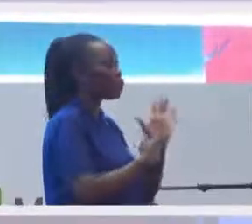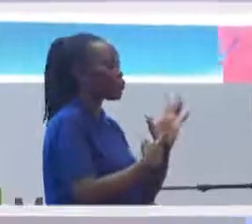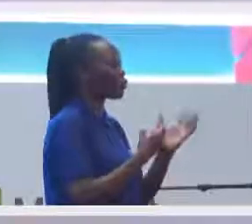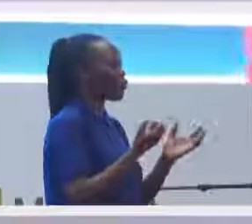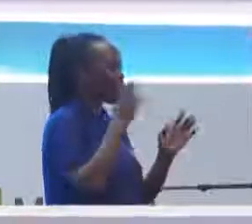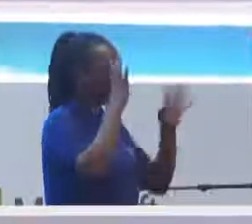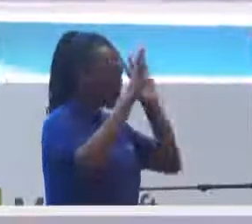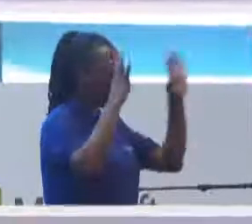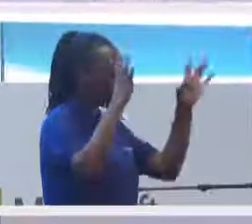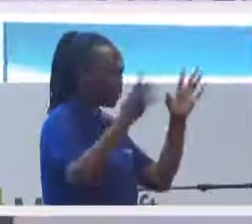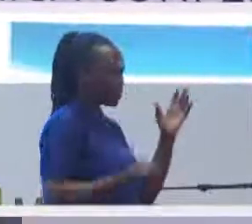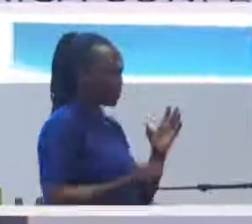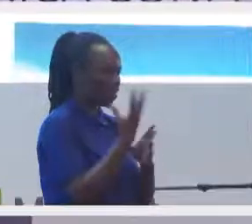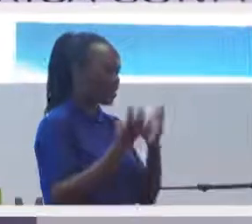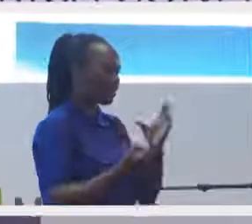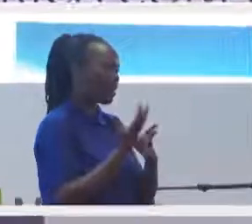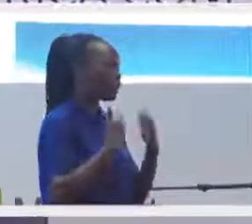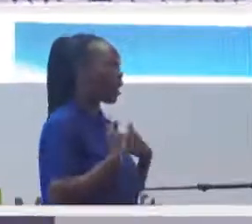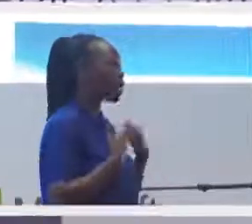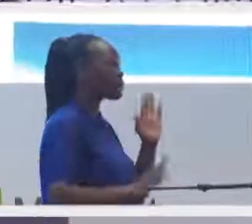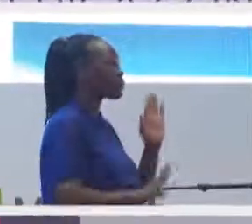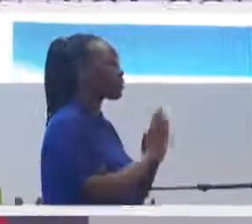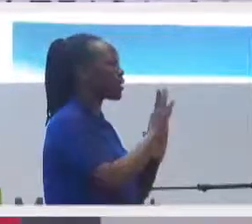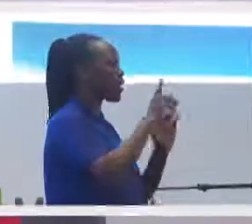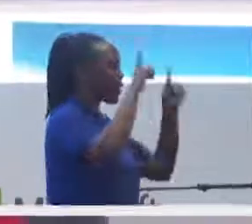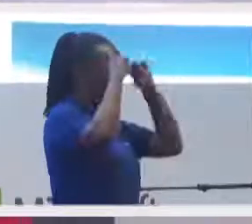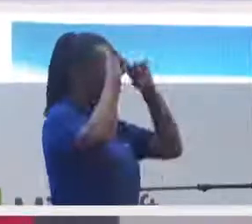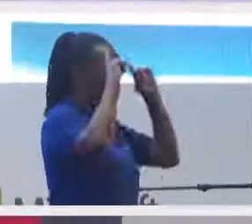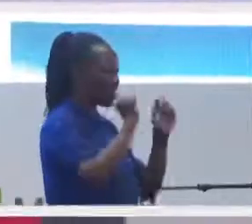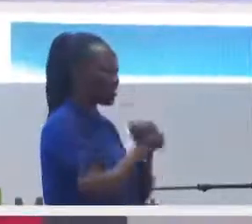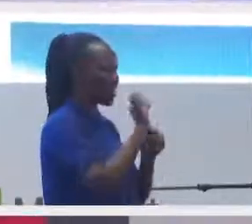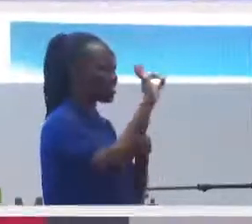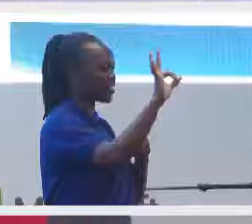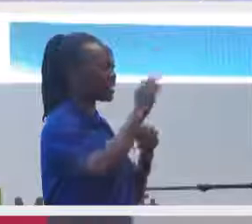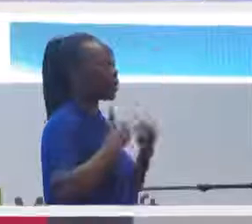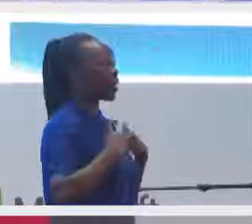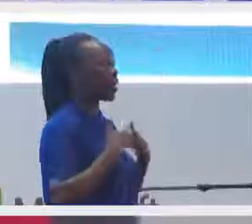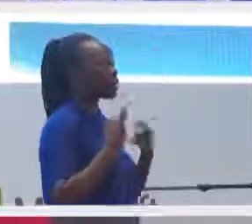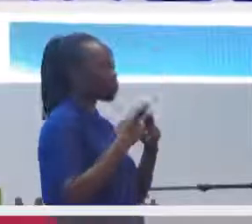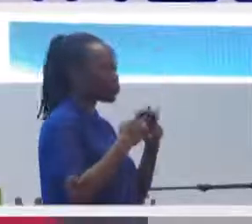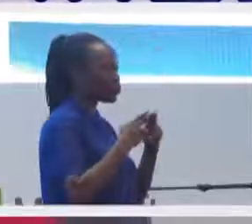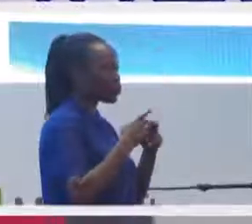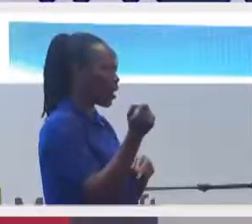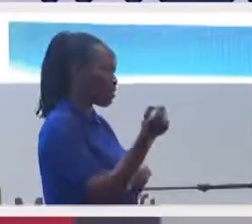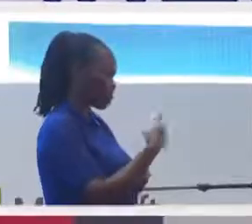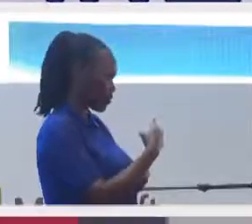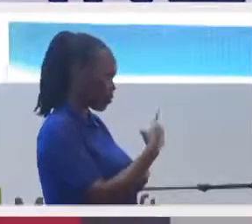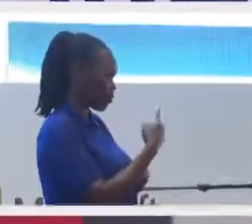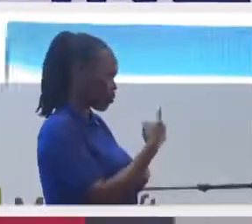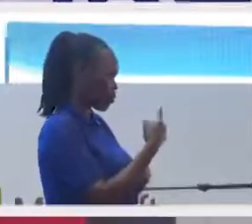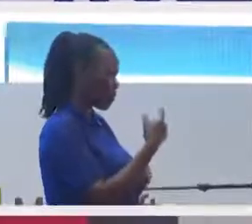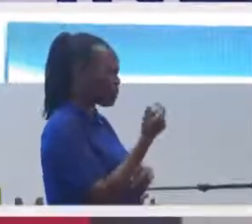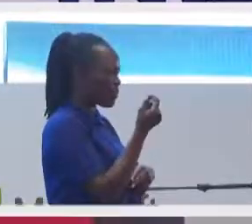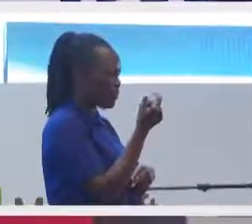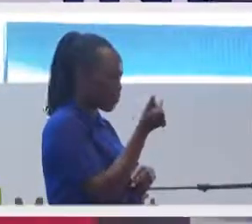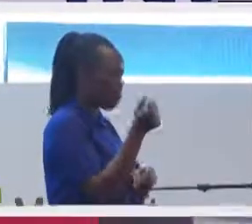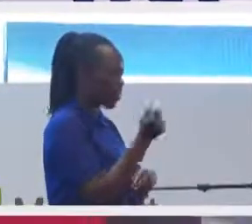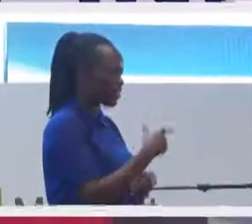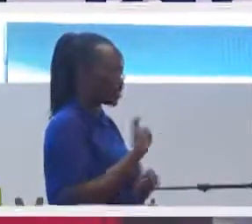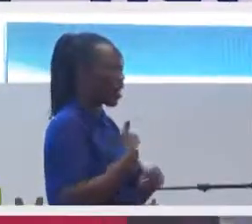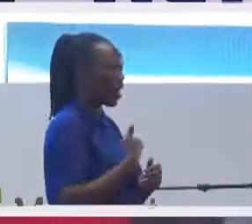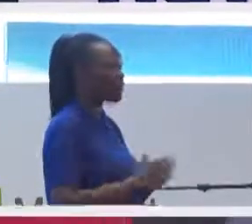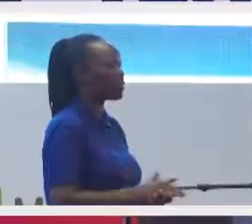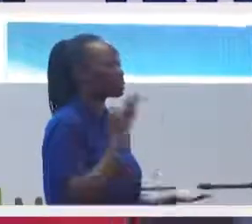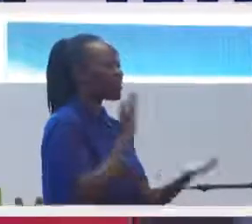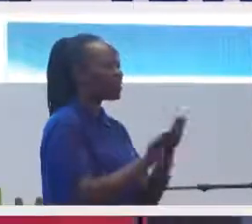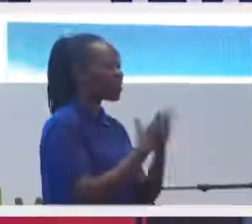coming up in the upcoming Android 13 that will be out in a few months. Thanks very much for